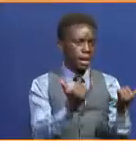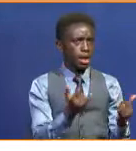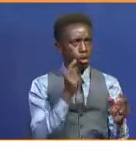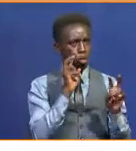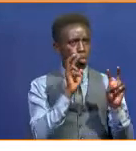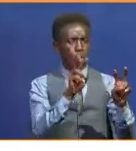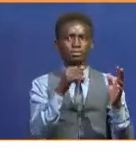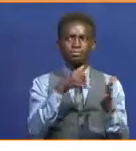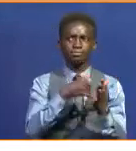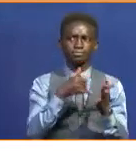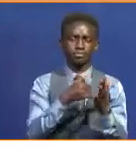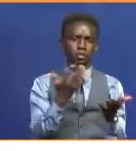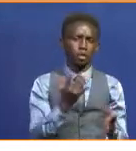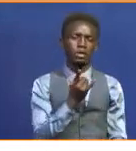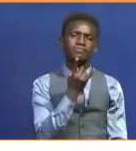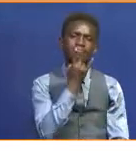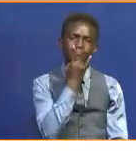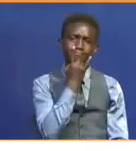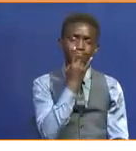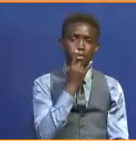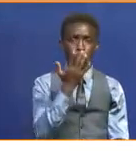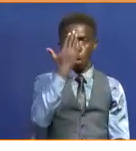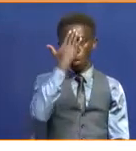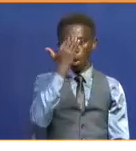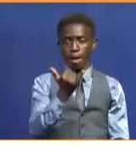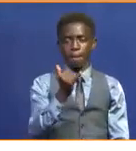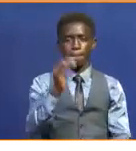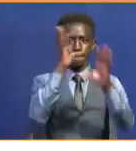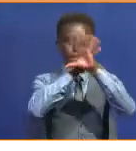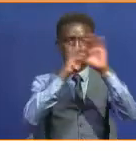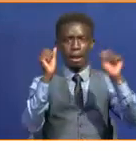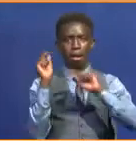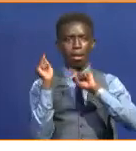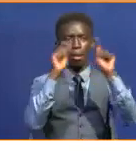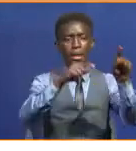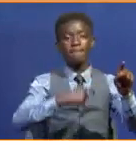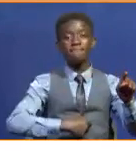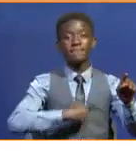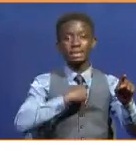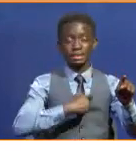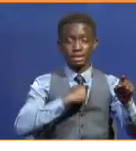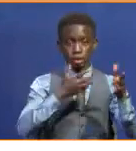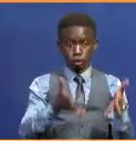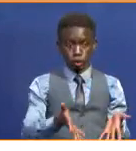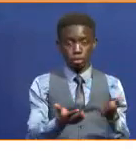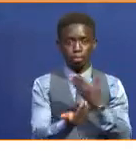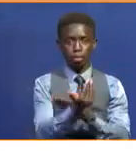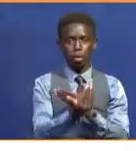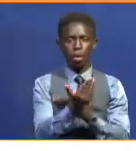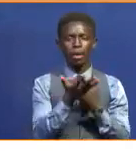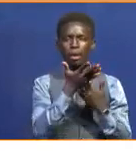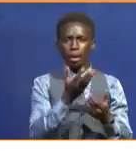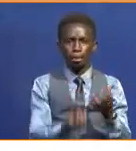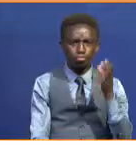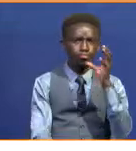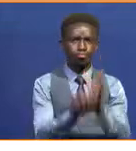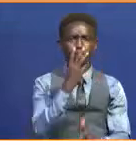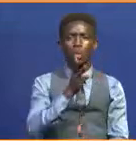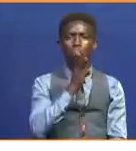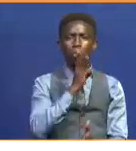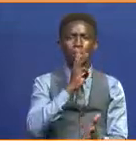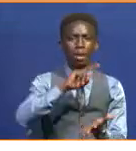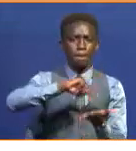state has been on a working tour. I think it's a four-day working tour. And today in the morning, he did launch a water project